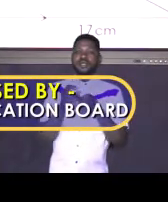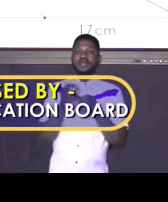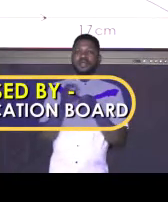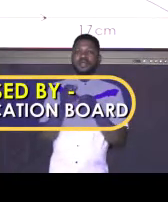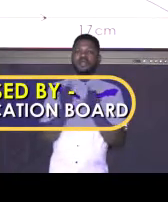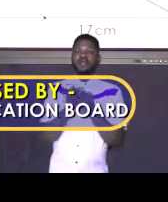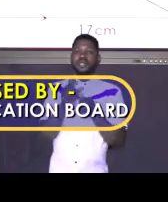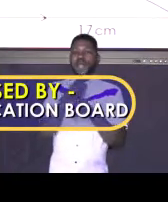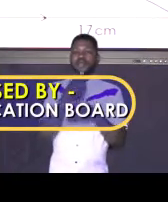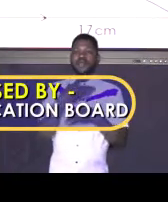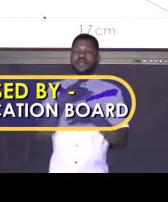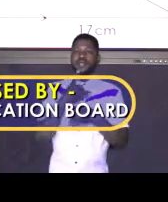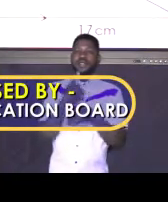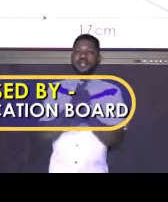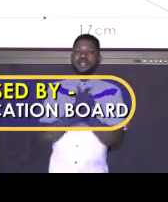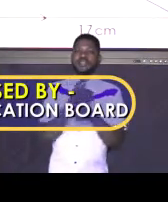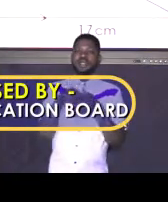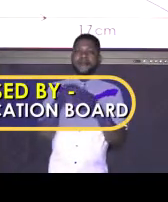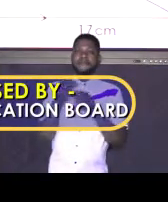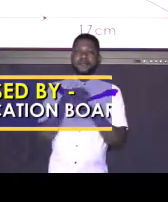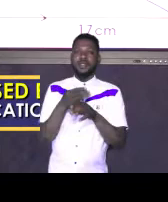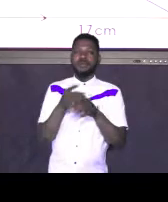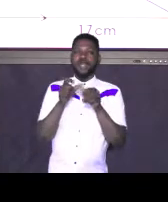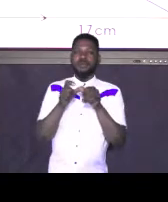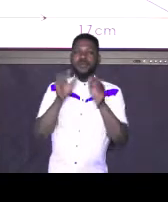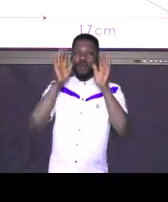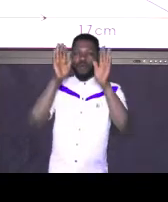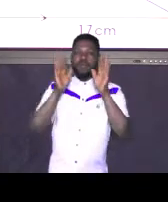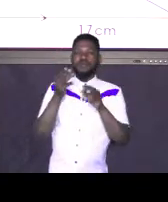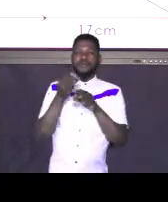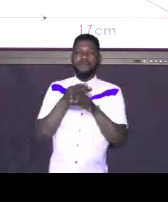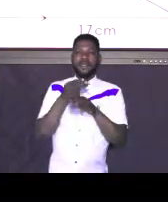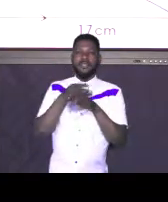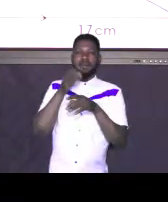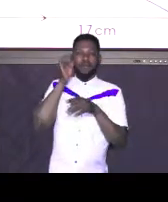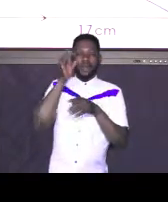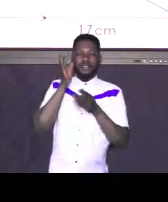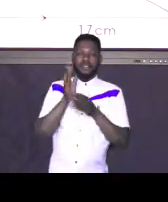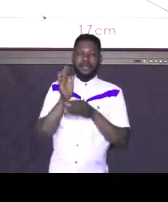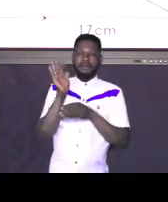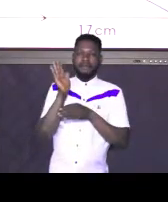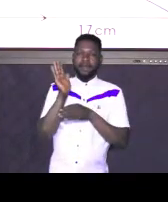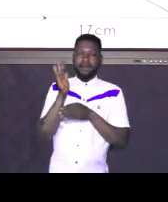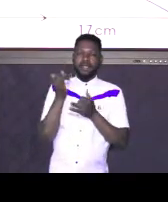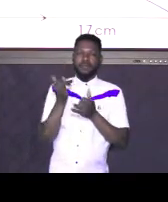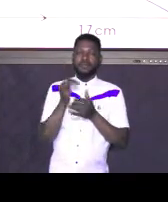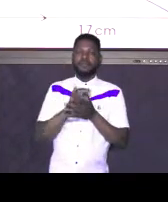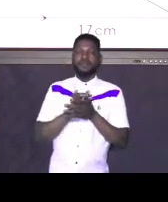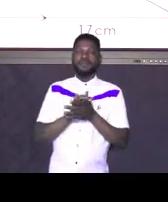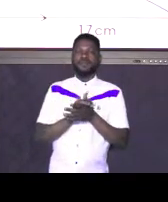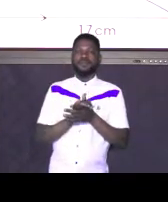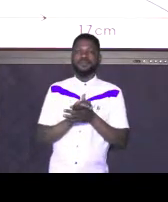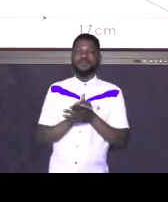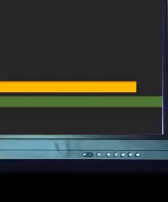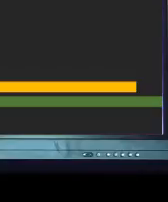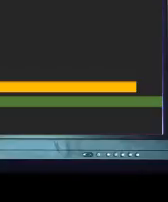class with another interesting lesson in mathematics. Do remain wonderful mathemagicians. Bye bye now.